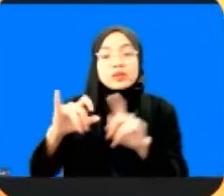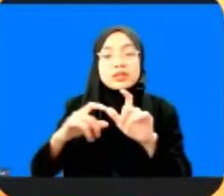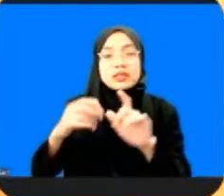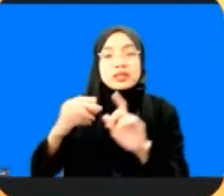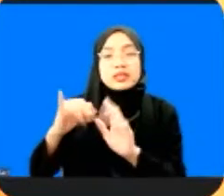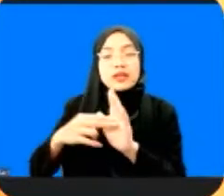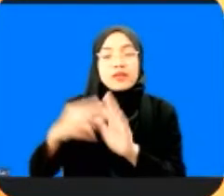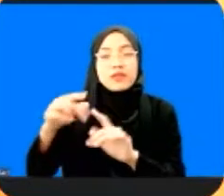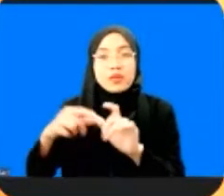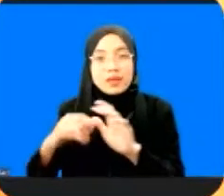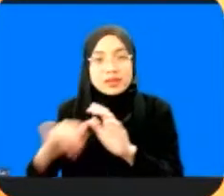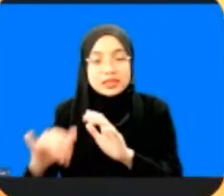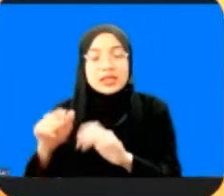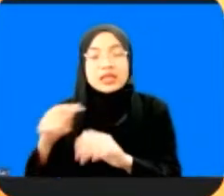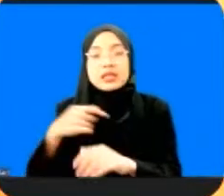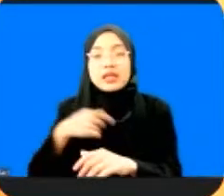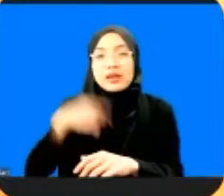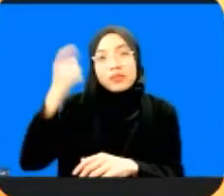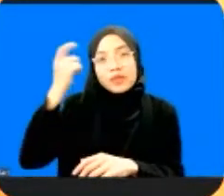companies the